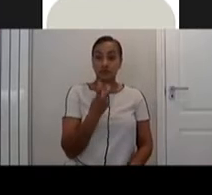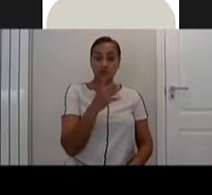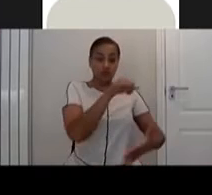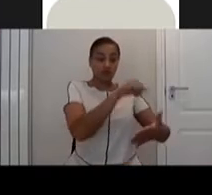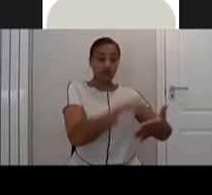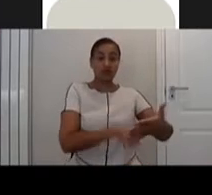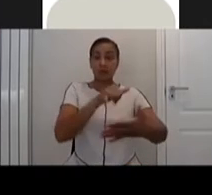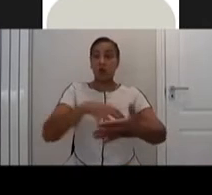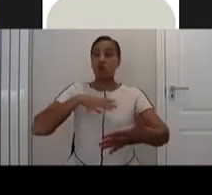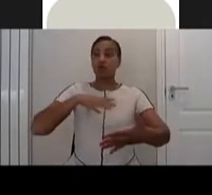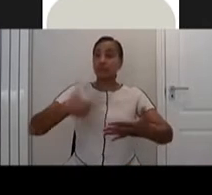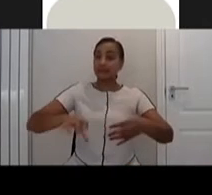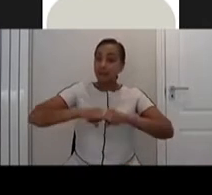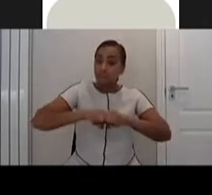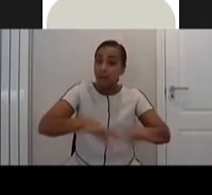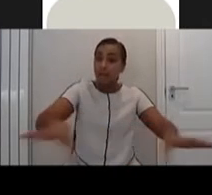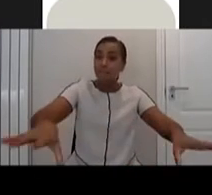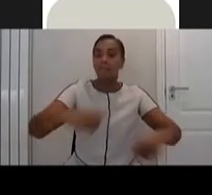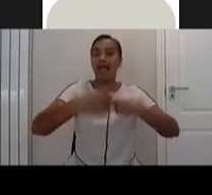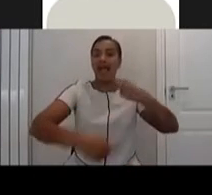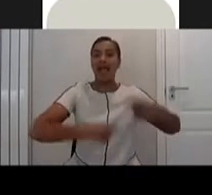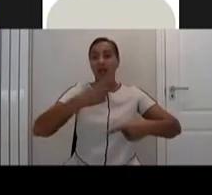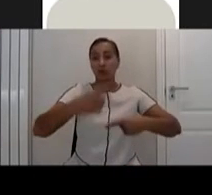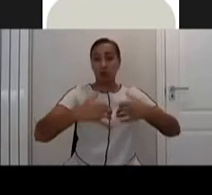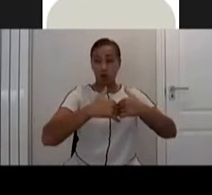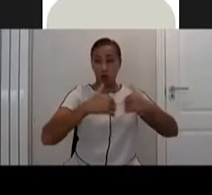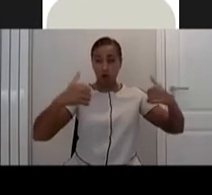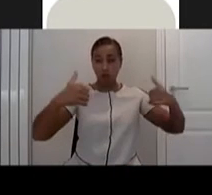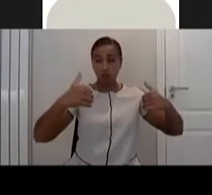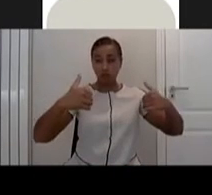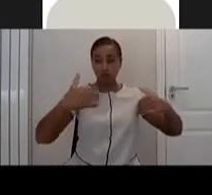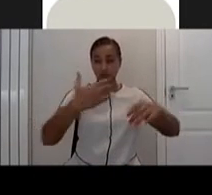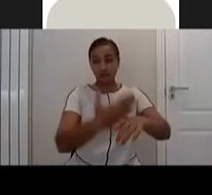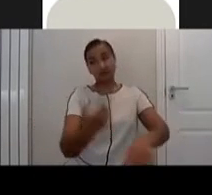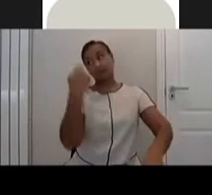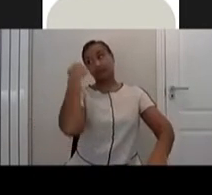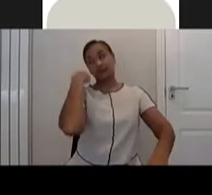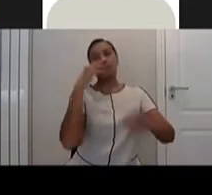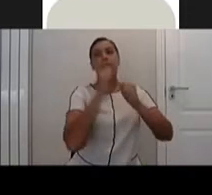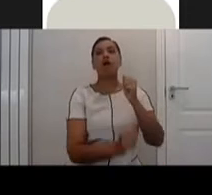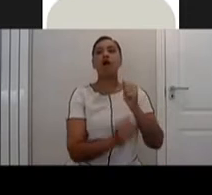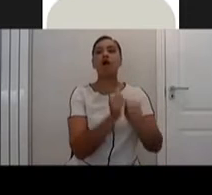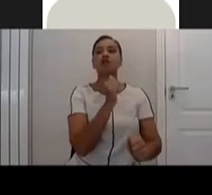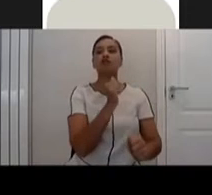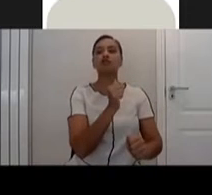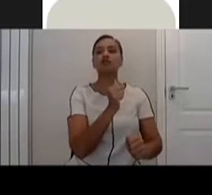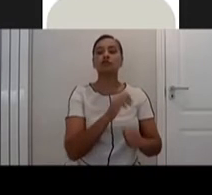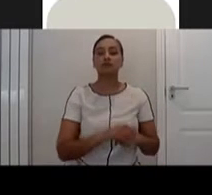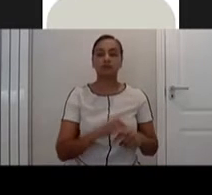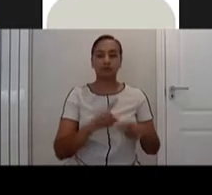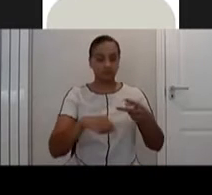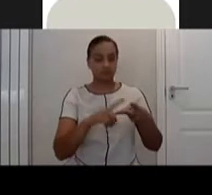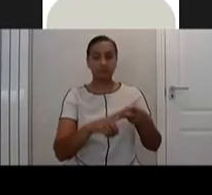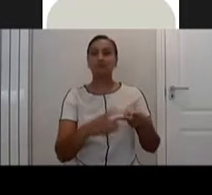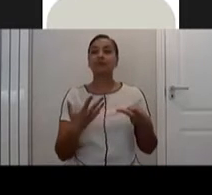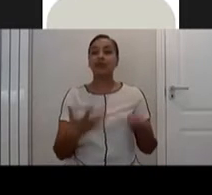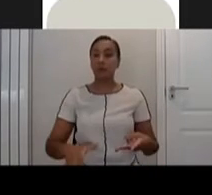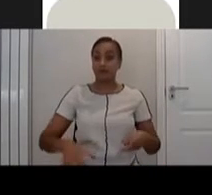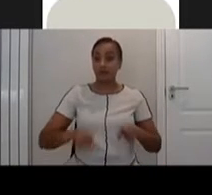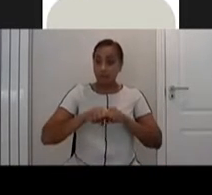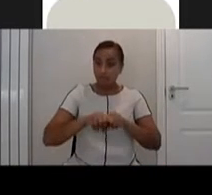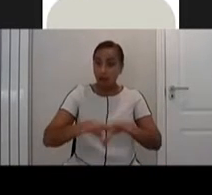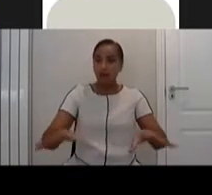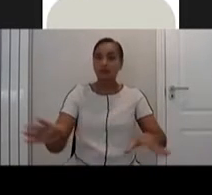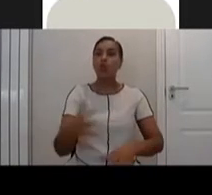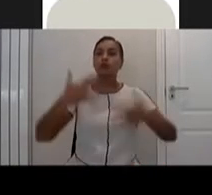already out. We had our annual conference literally just before lockdown in March, and we have now published the